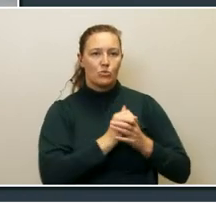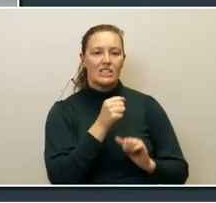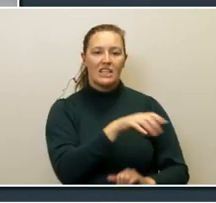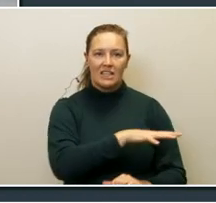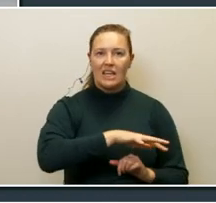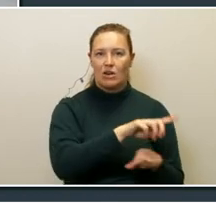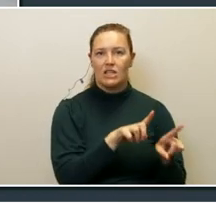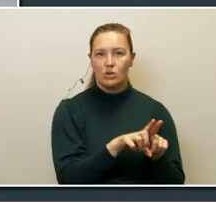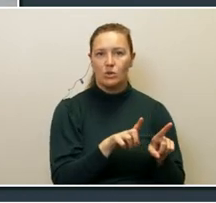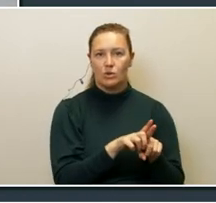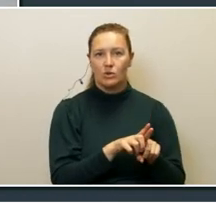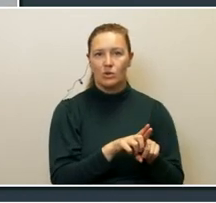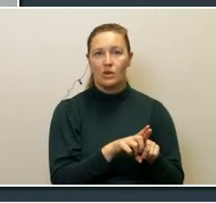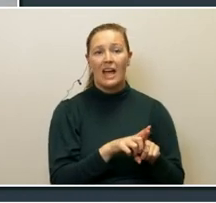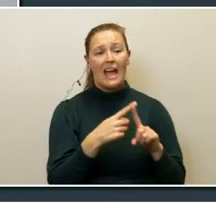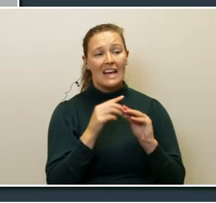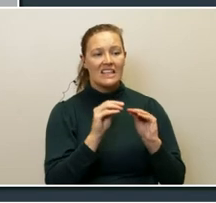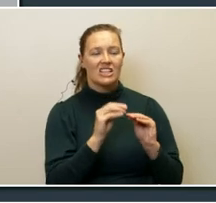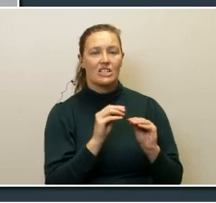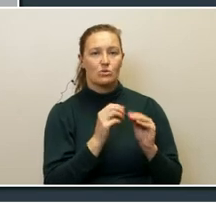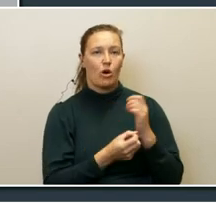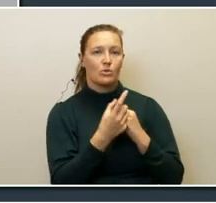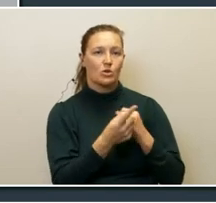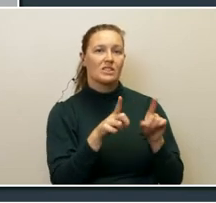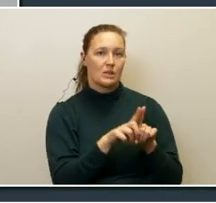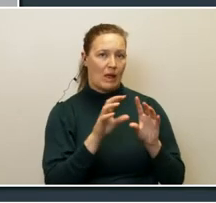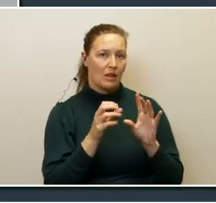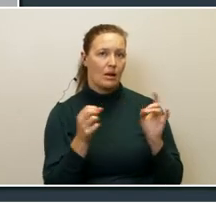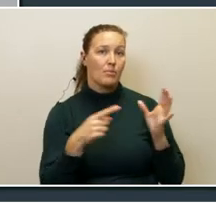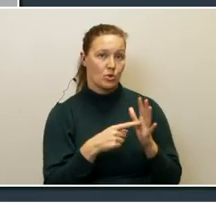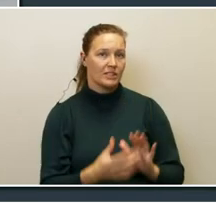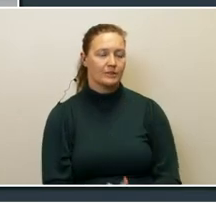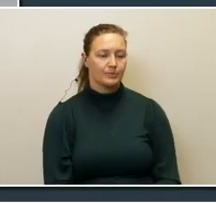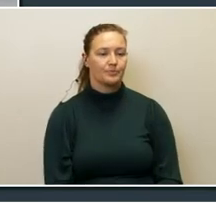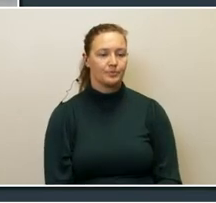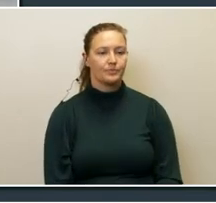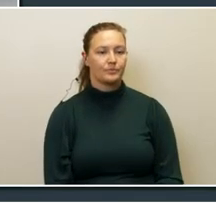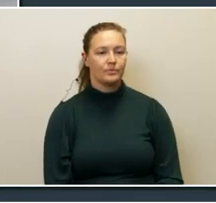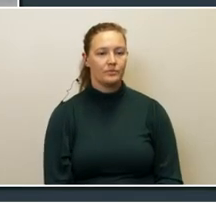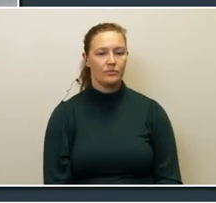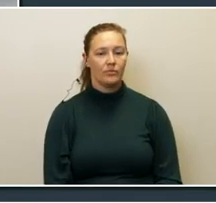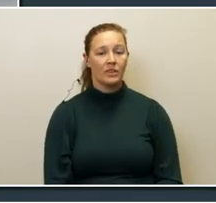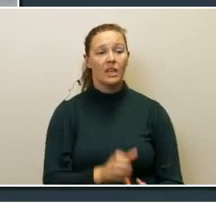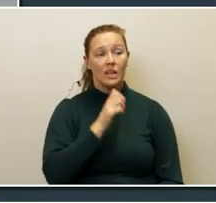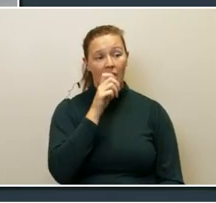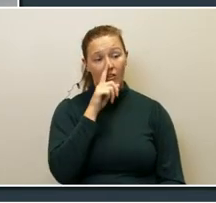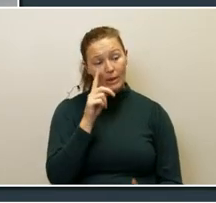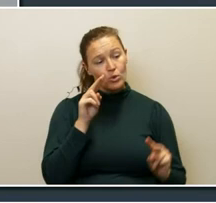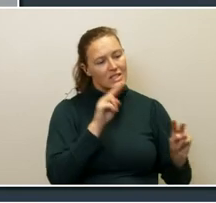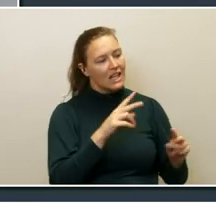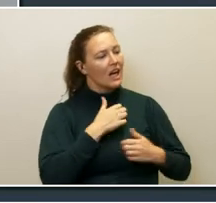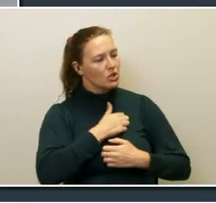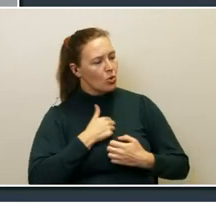area, and educational opportunities are also very important. If people can appreciate and enjoy the